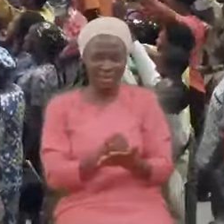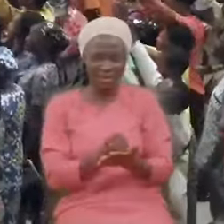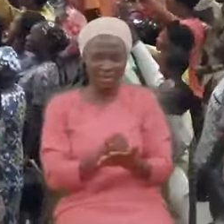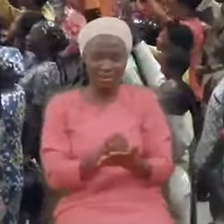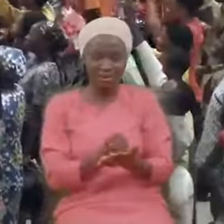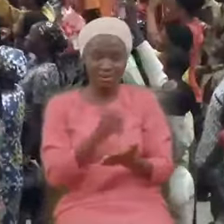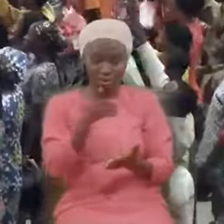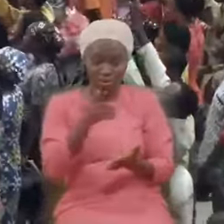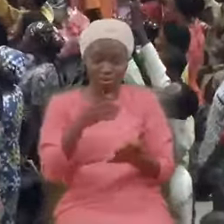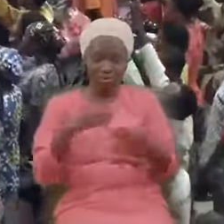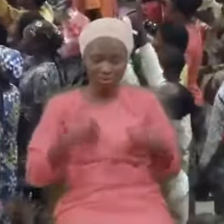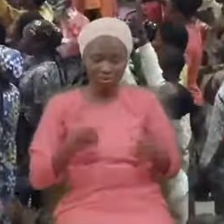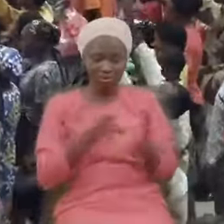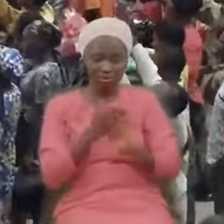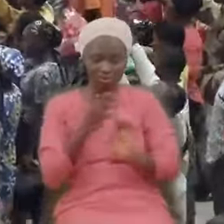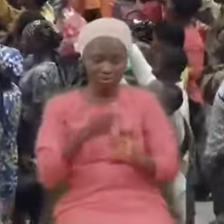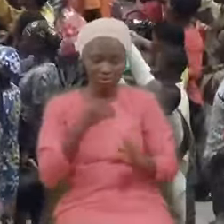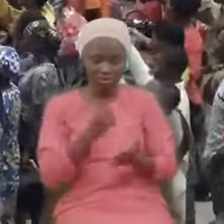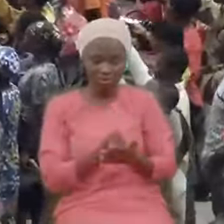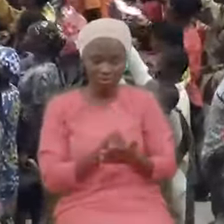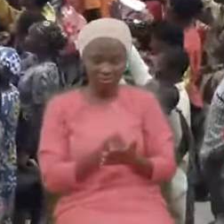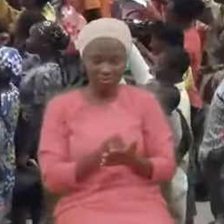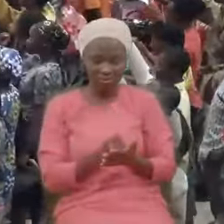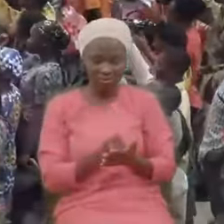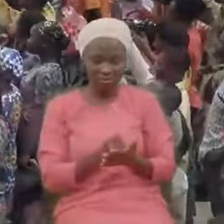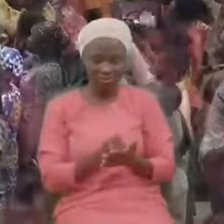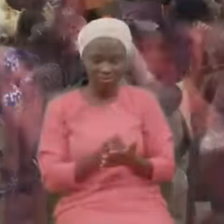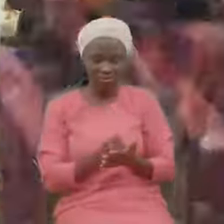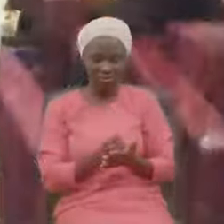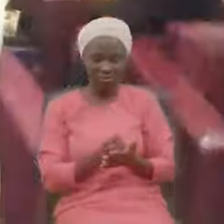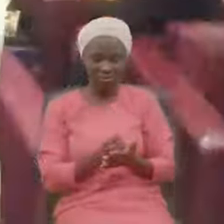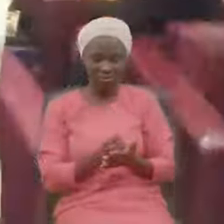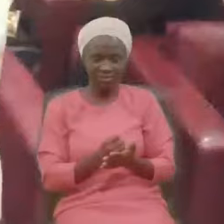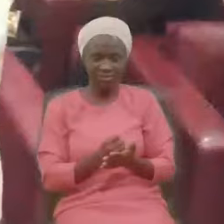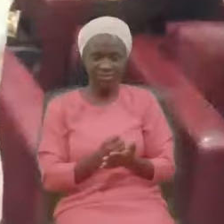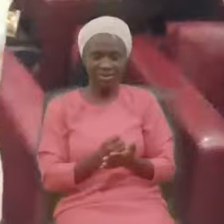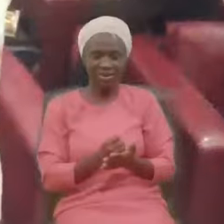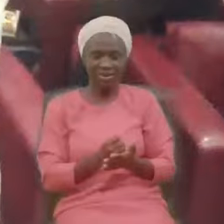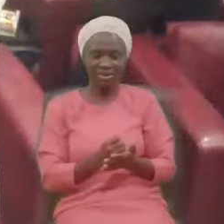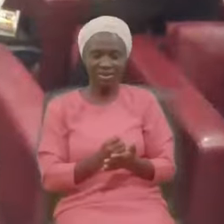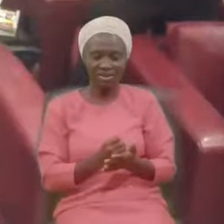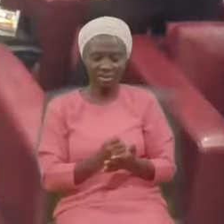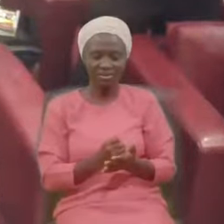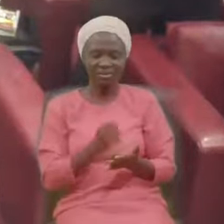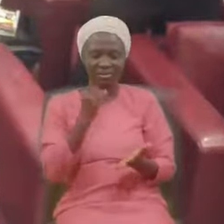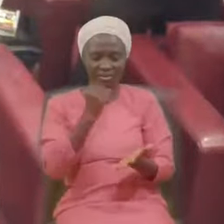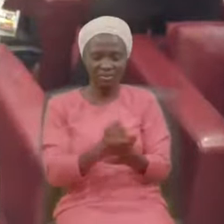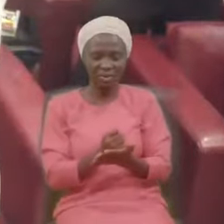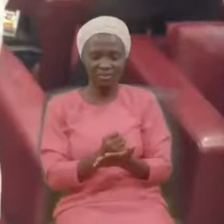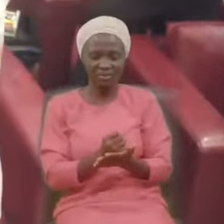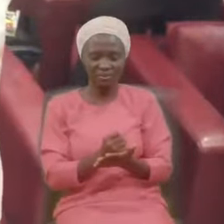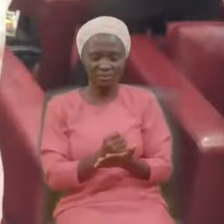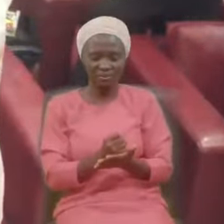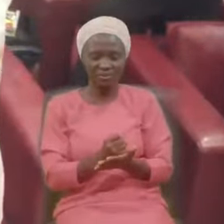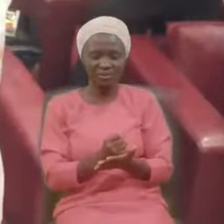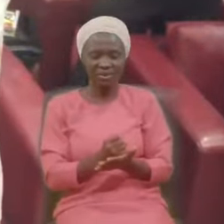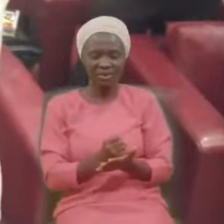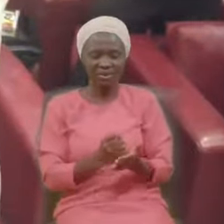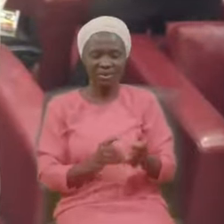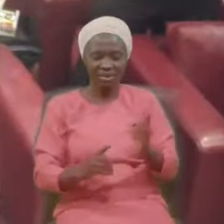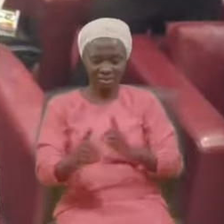You are healed. Just say, I'm healed. You are healed. You are